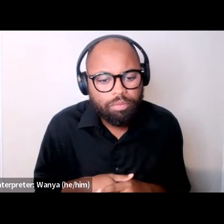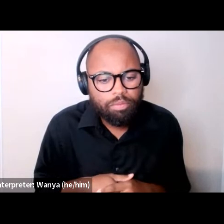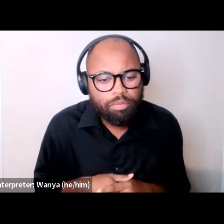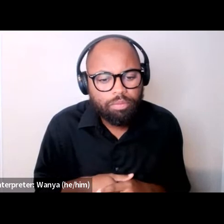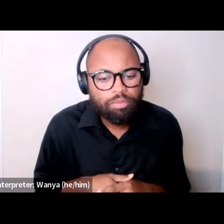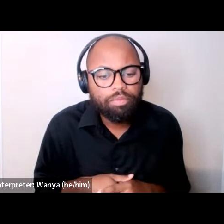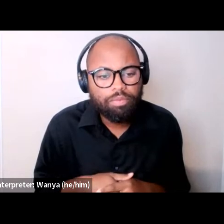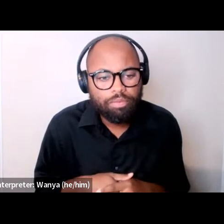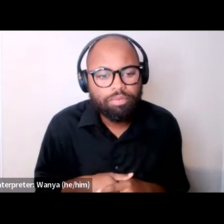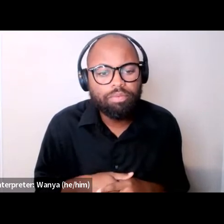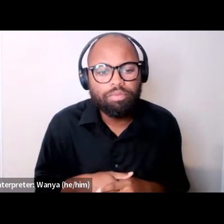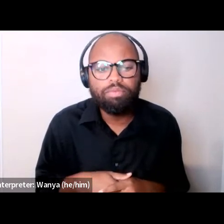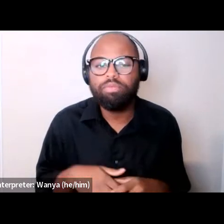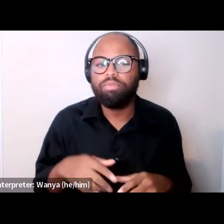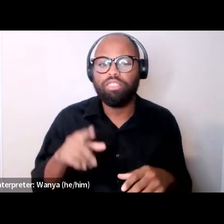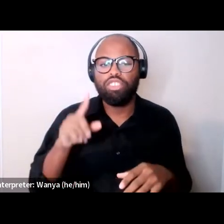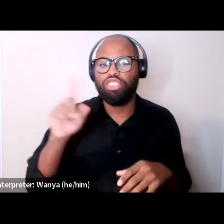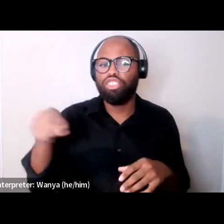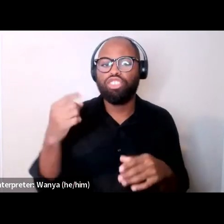Just some housekeeping, but